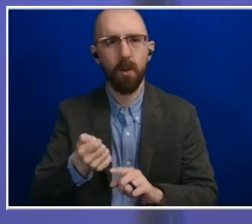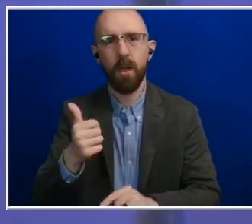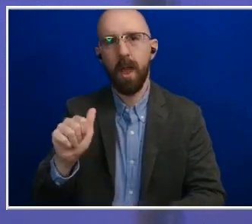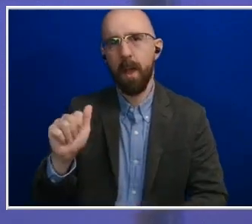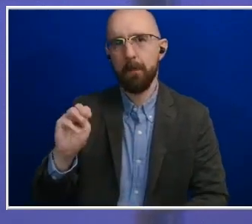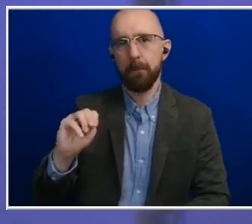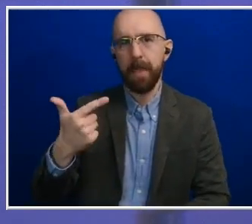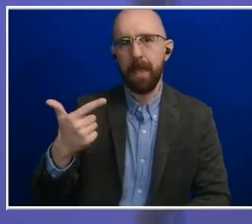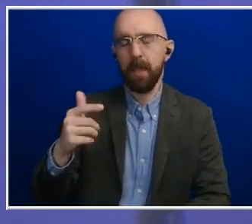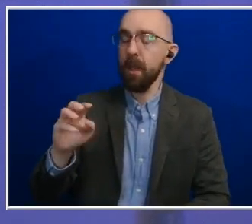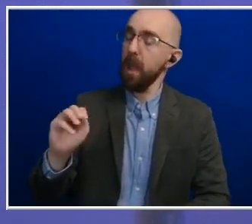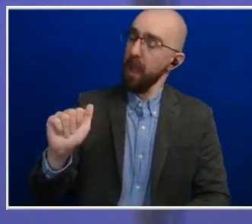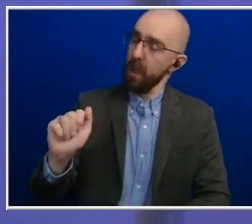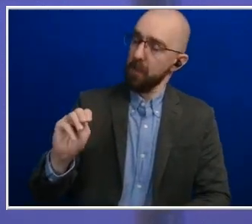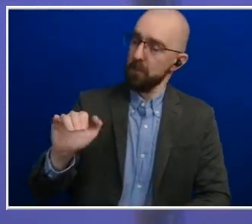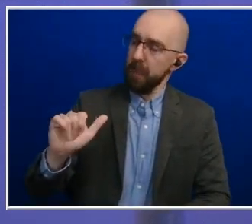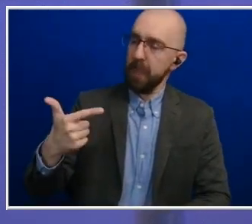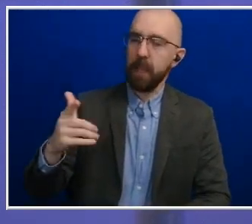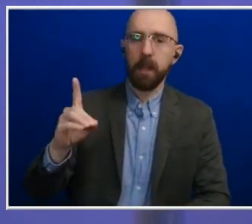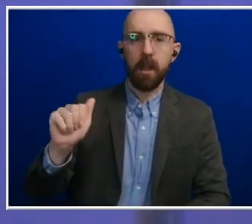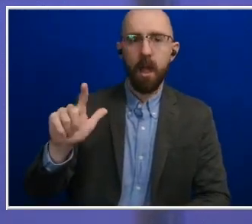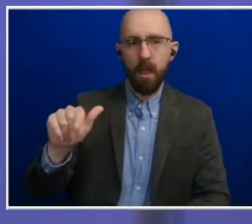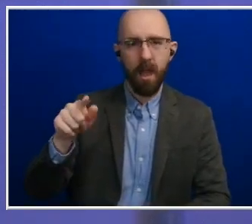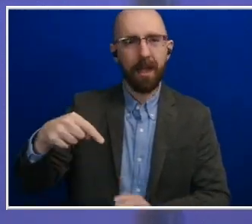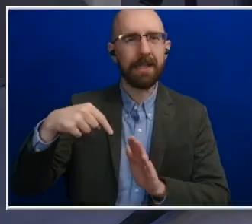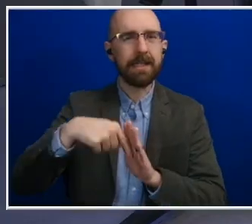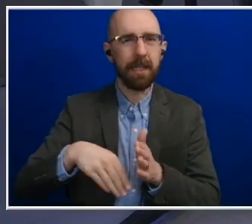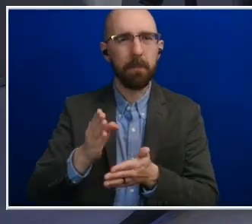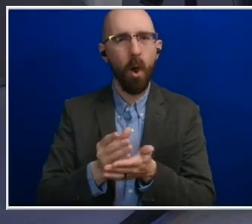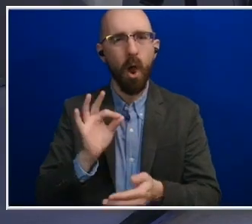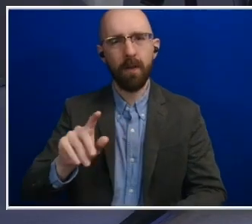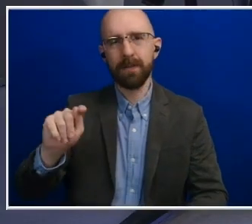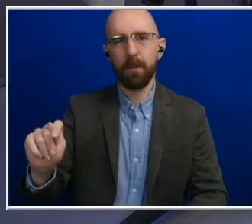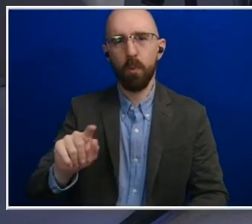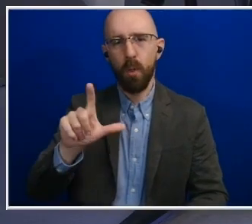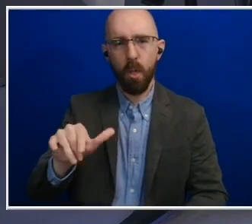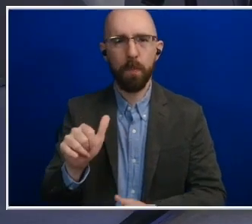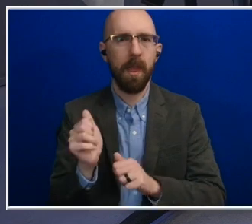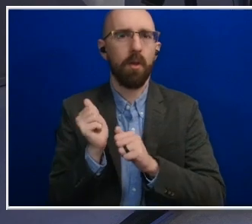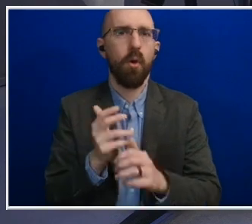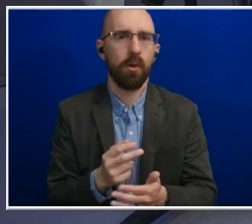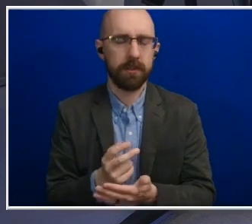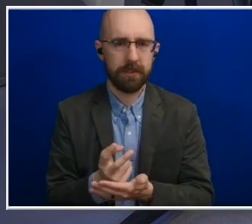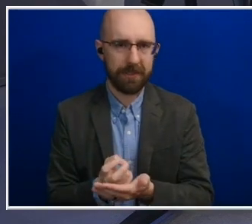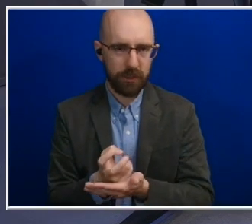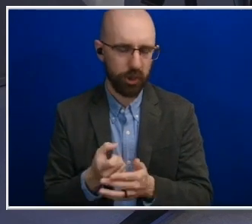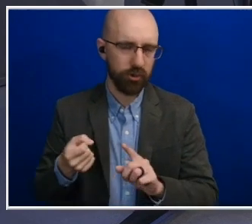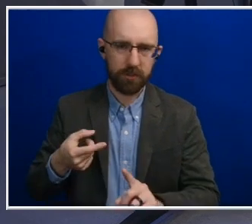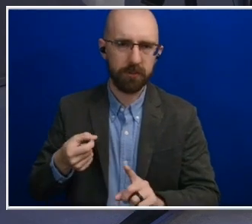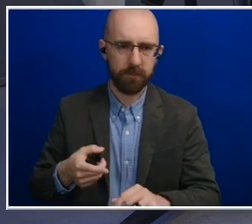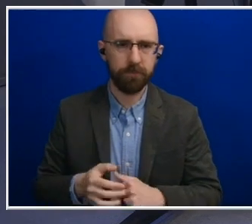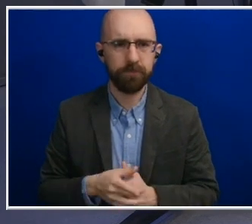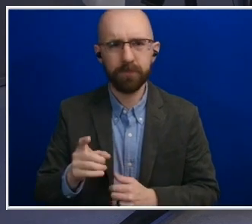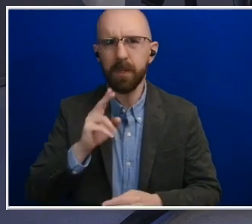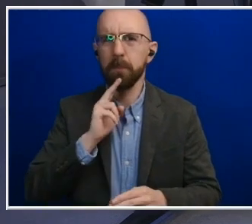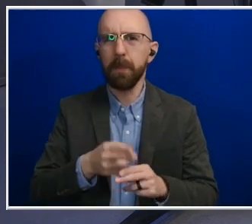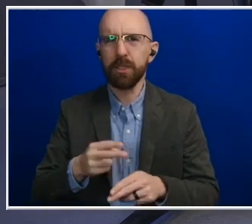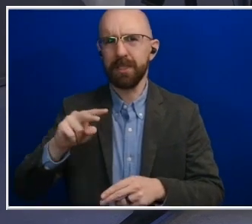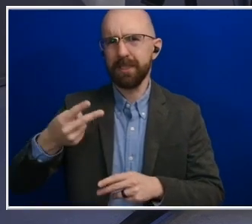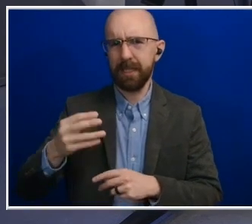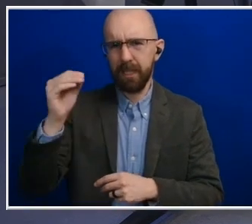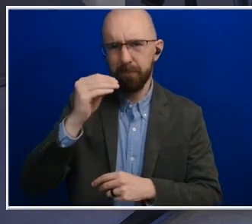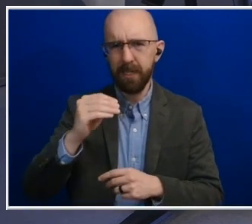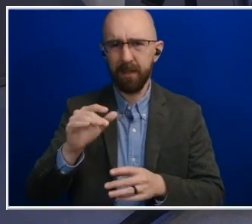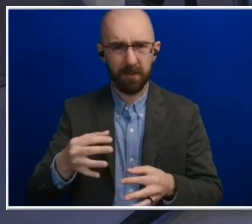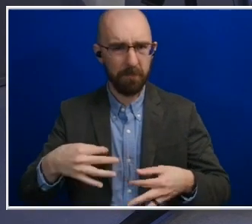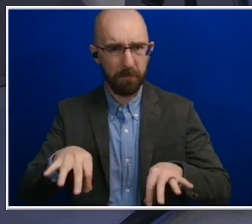the deeper portions of the temporal lobe that are causing the seizures. Dr. Ujoa, she mentioned a second opinion. How important are second opinions when it comes to this type